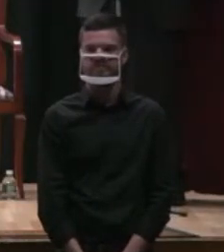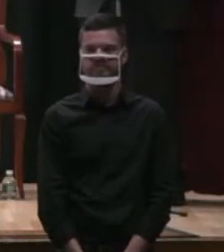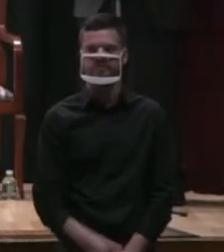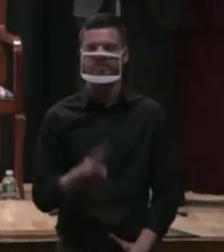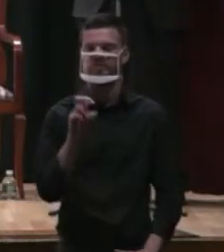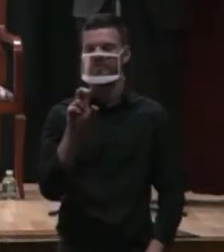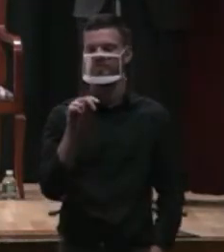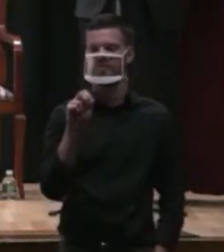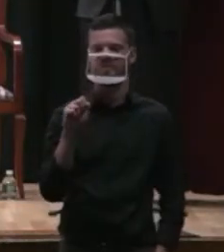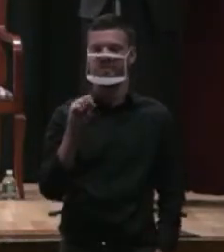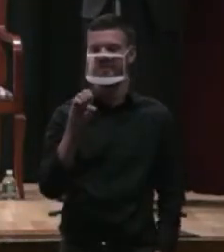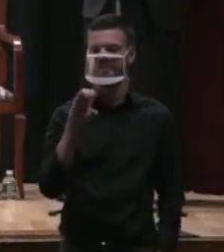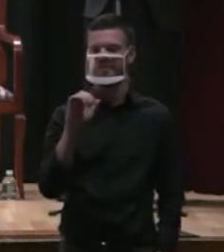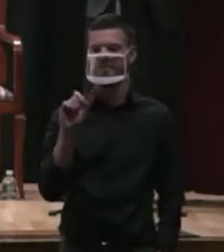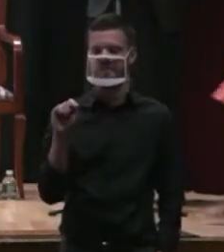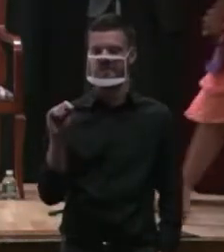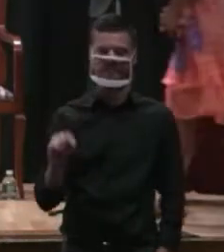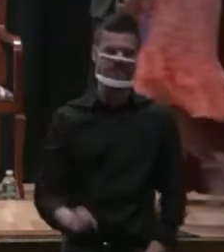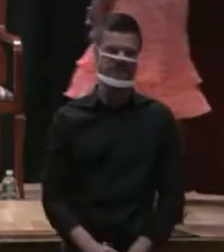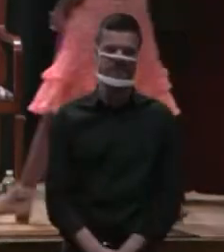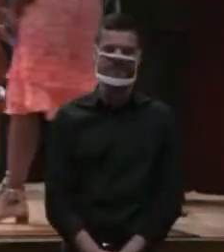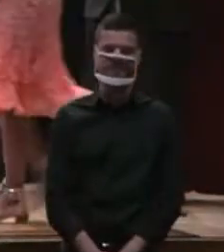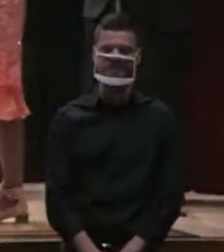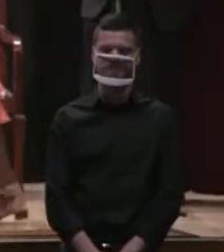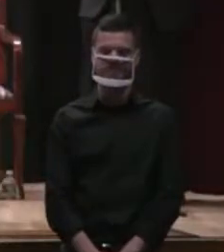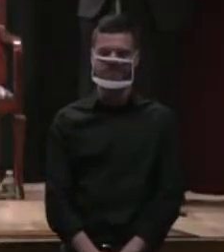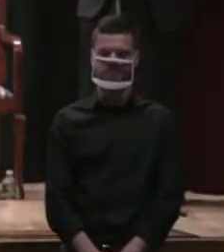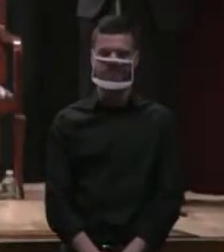Varuna Sebak.